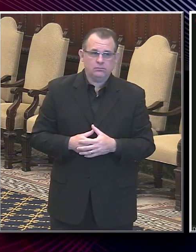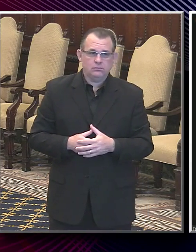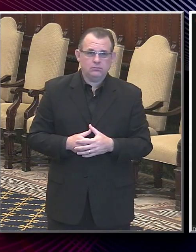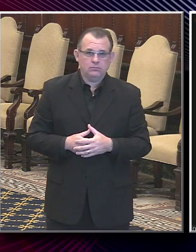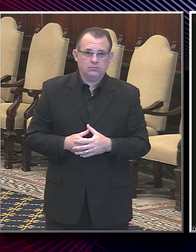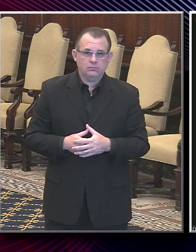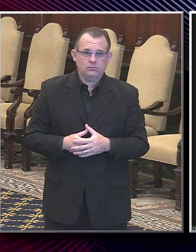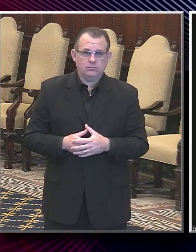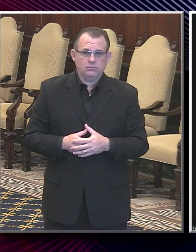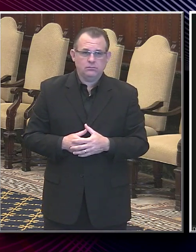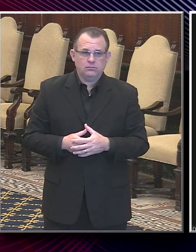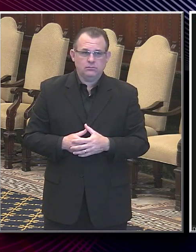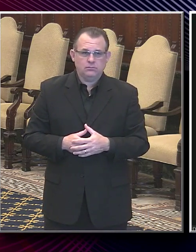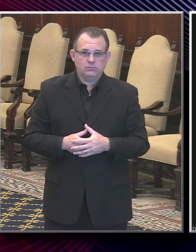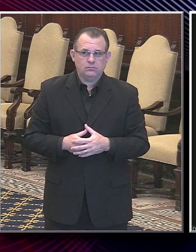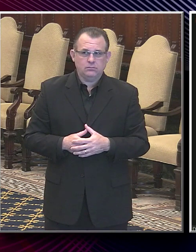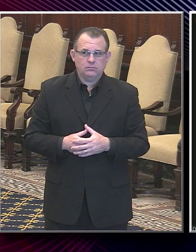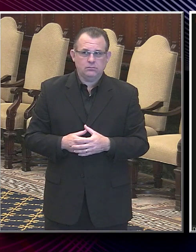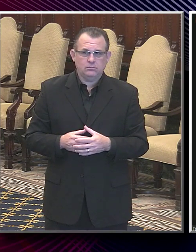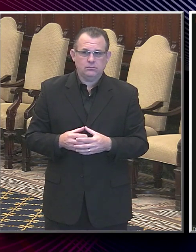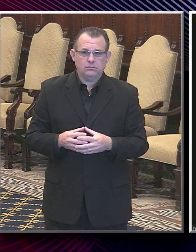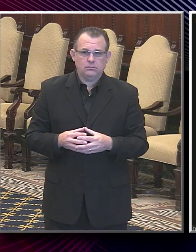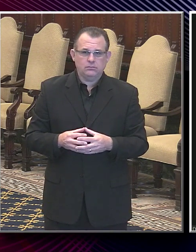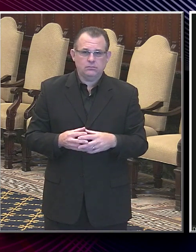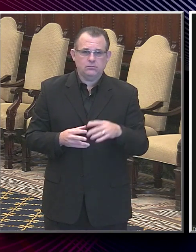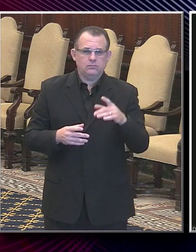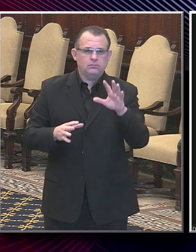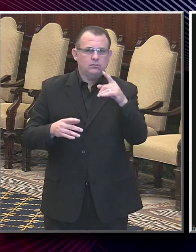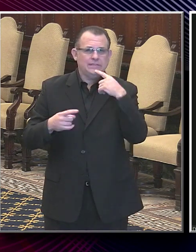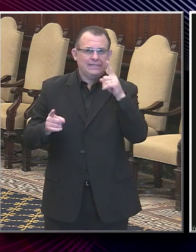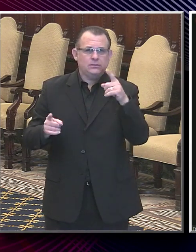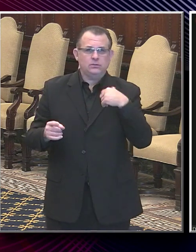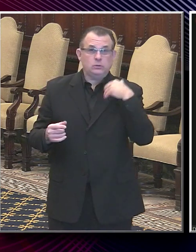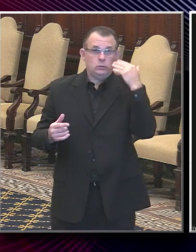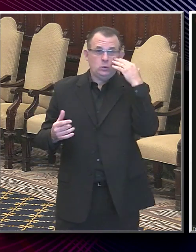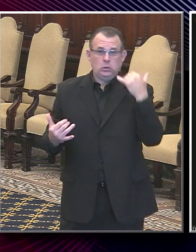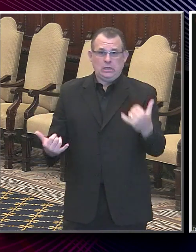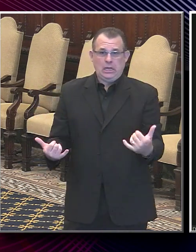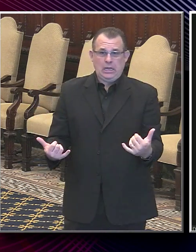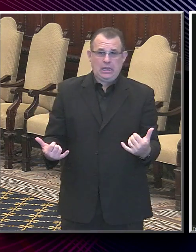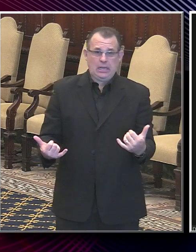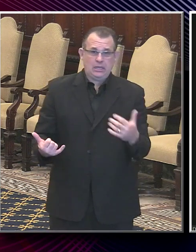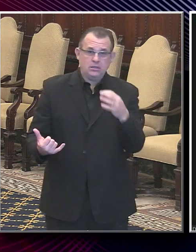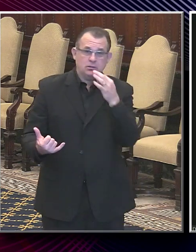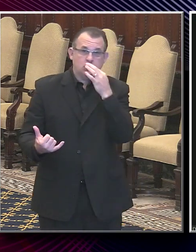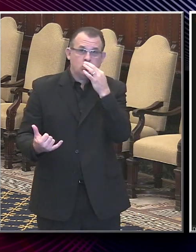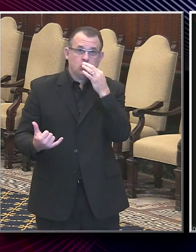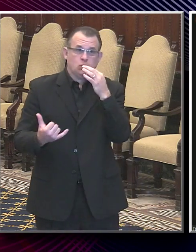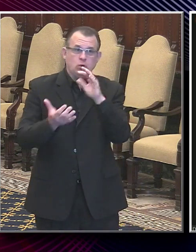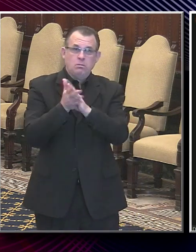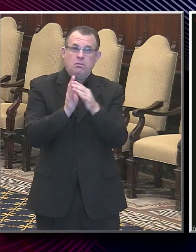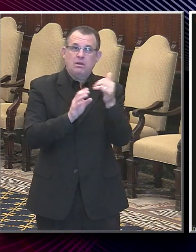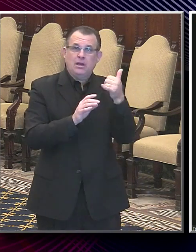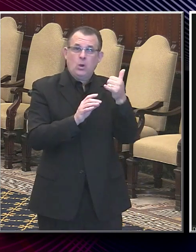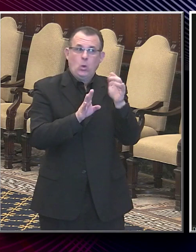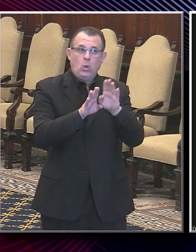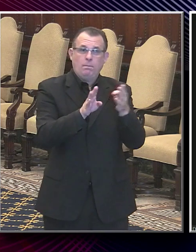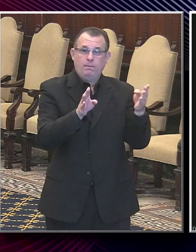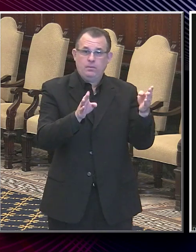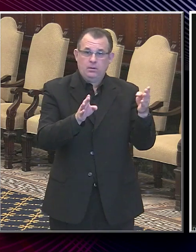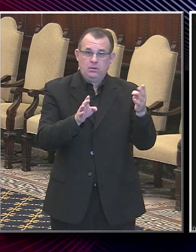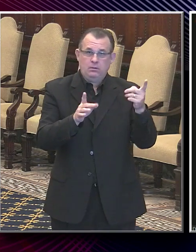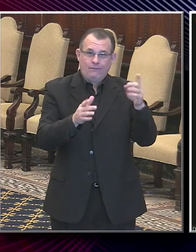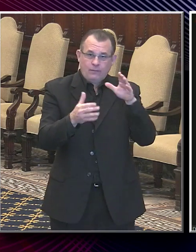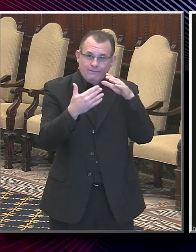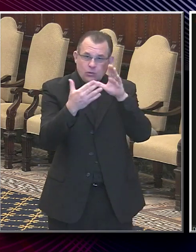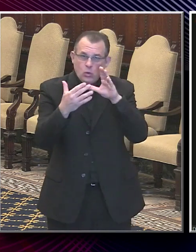I guess my question is, now that, you know, we're talking about opening up and we're seeing that, let's face it, you've got people who are